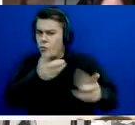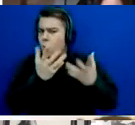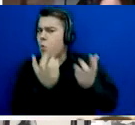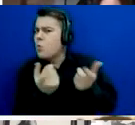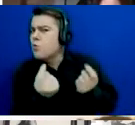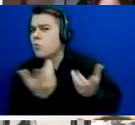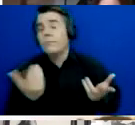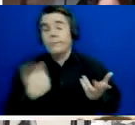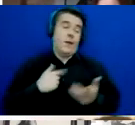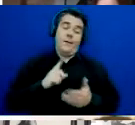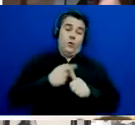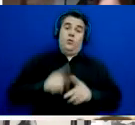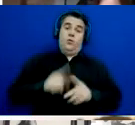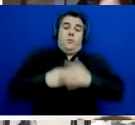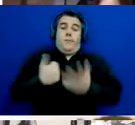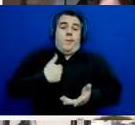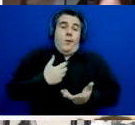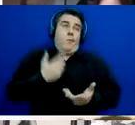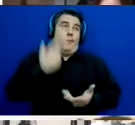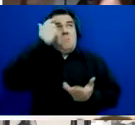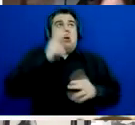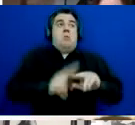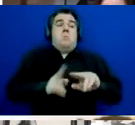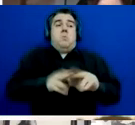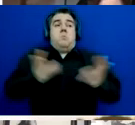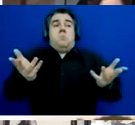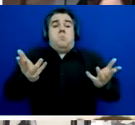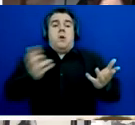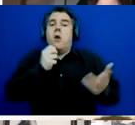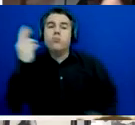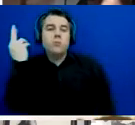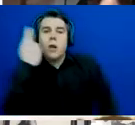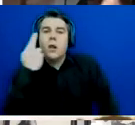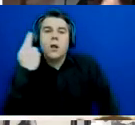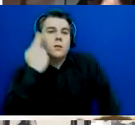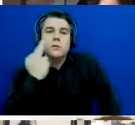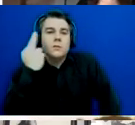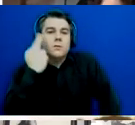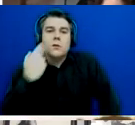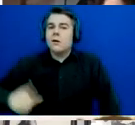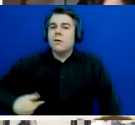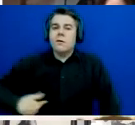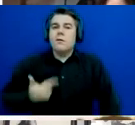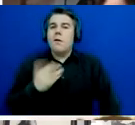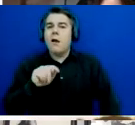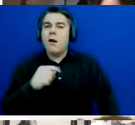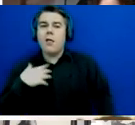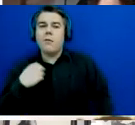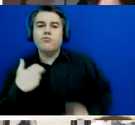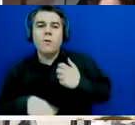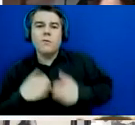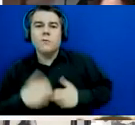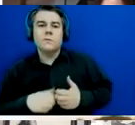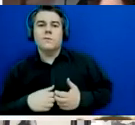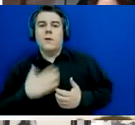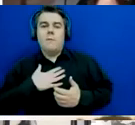I first started these products, like I said, I was just looking for weight loss. I didn't realize that I had gut health problems. I didn't realize that some of the health issues that I had